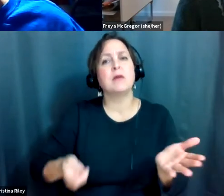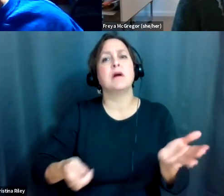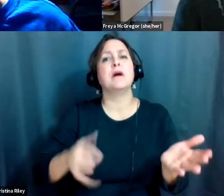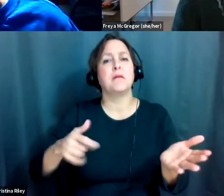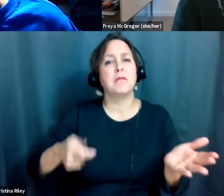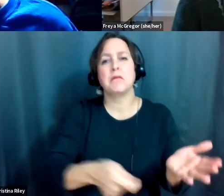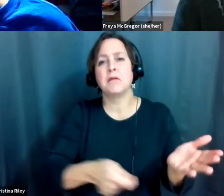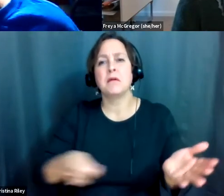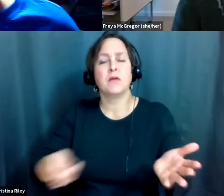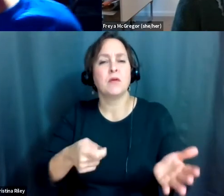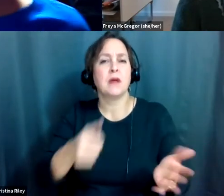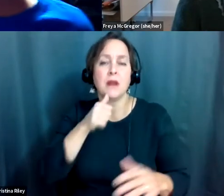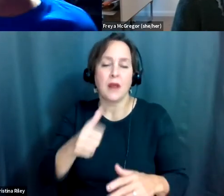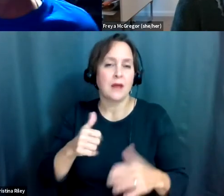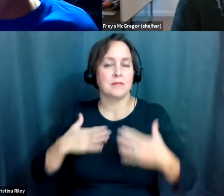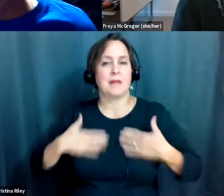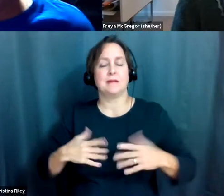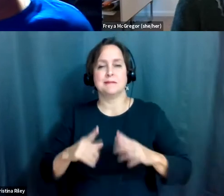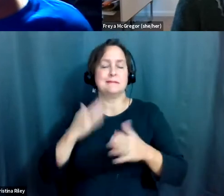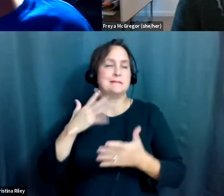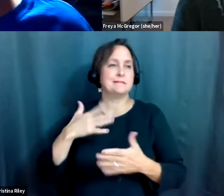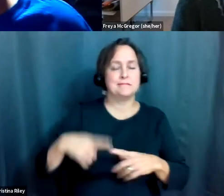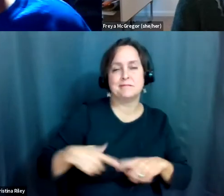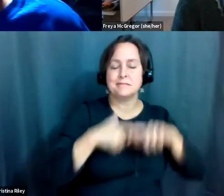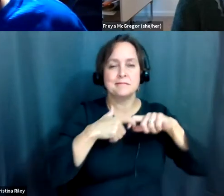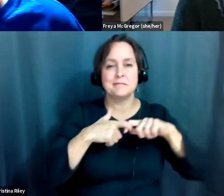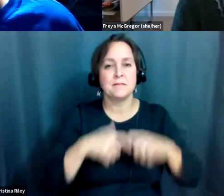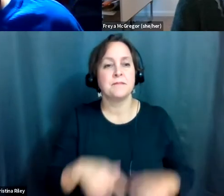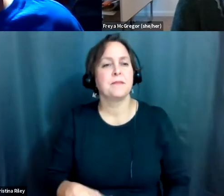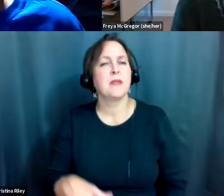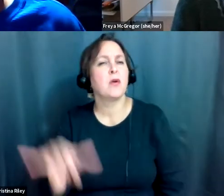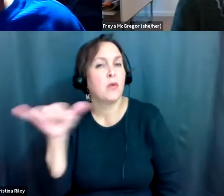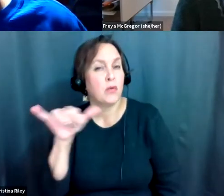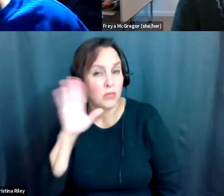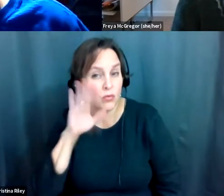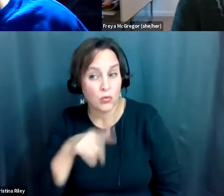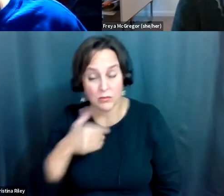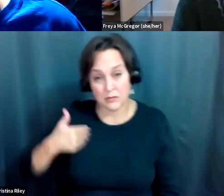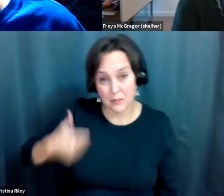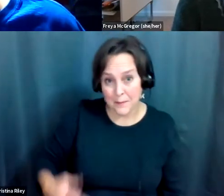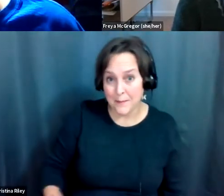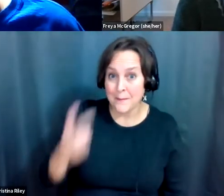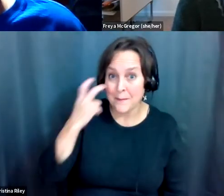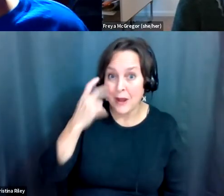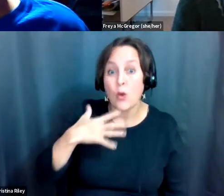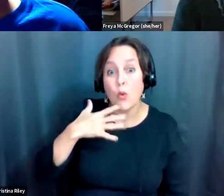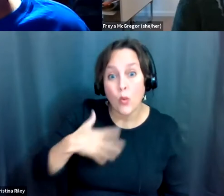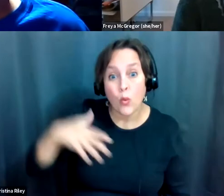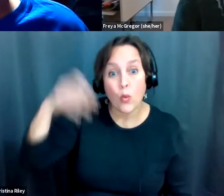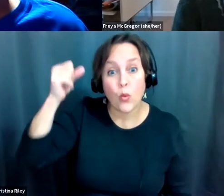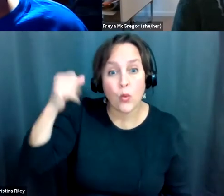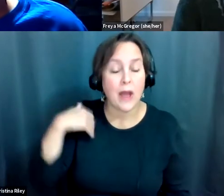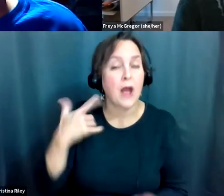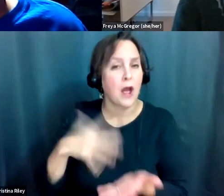also important to some of us older blind folks who learn to cane, learn to listen for the